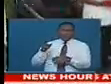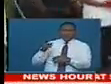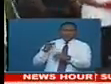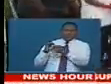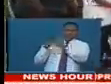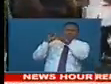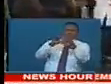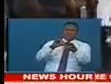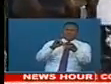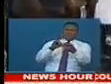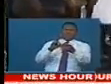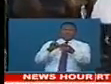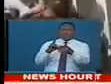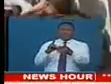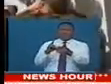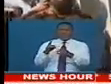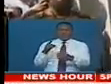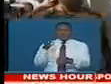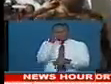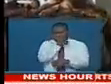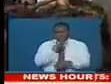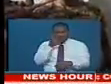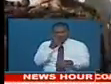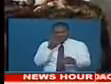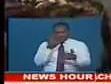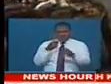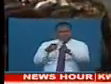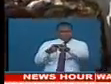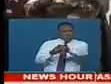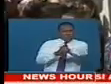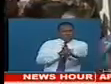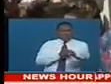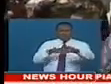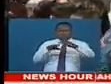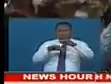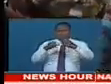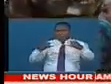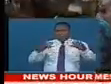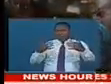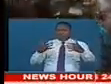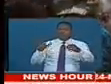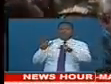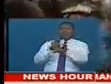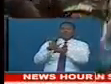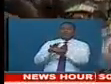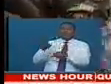partner country of the African Very Long Baseline Interferometry Network to